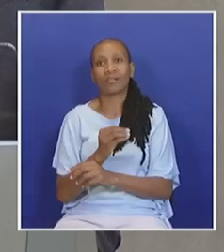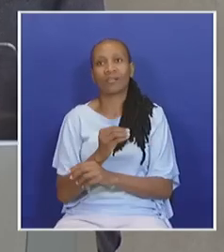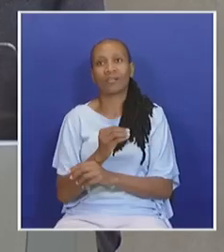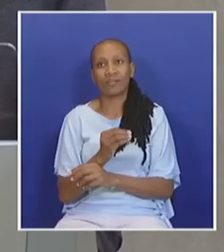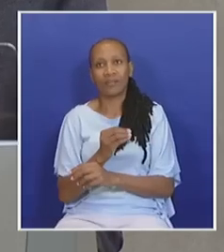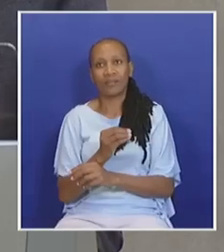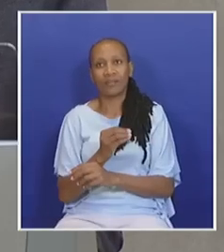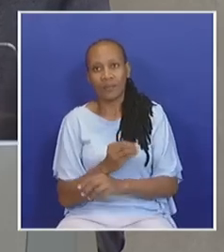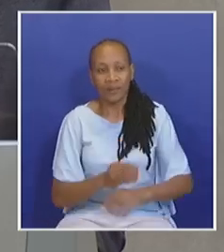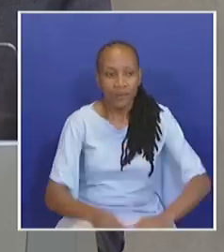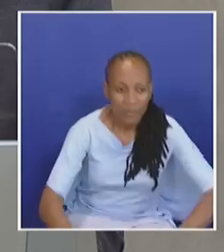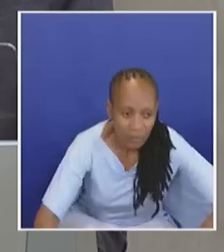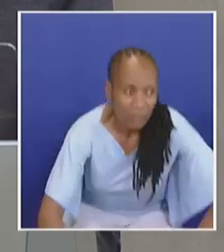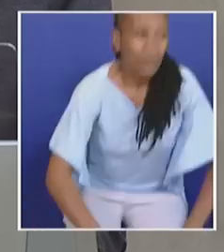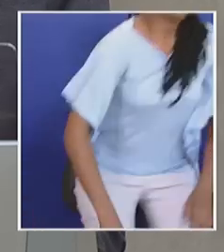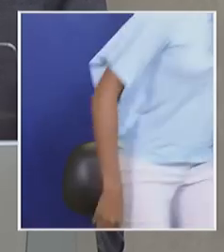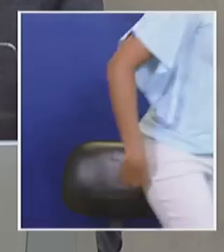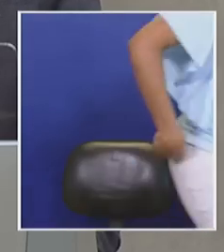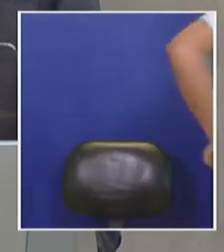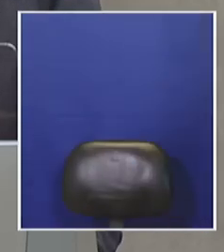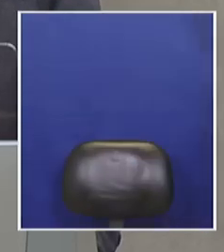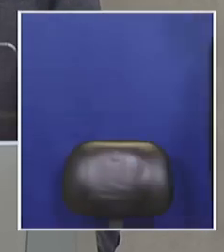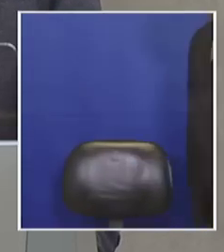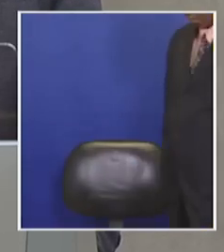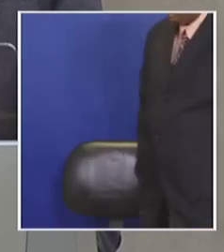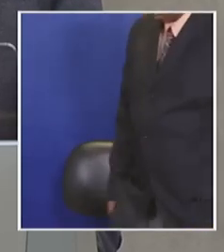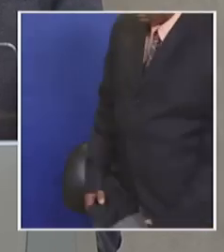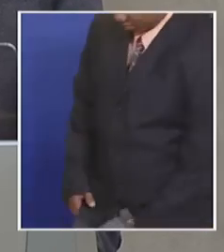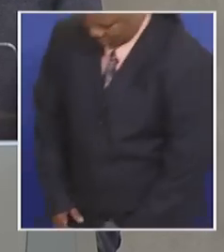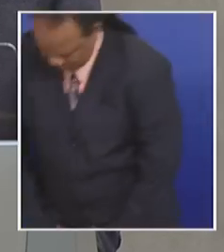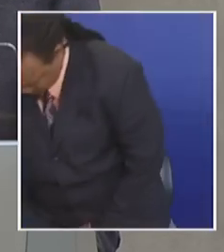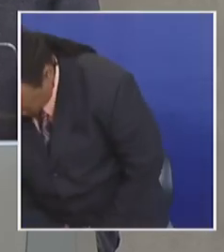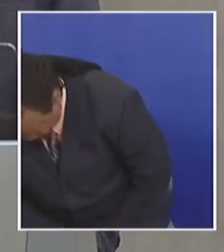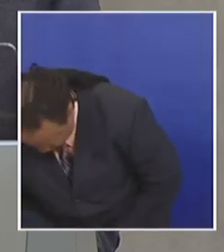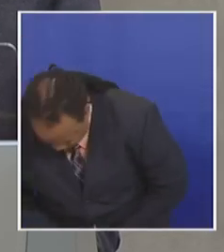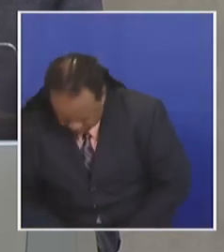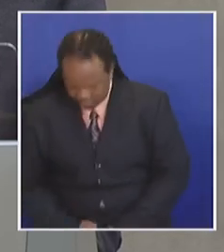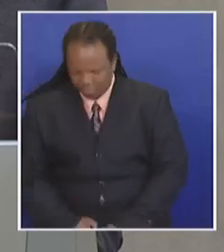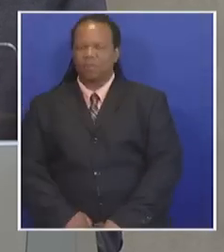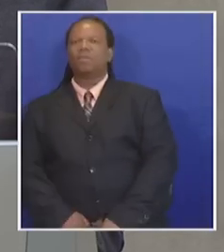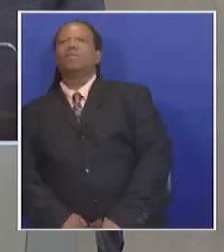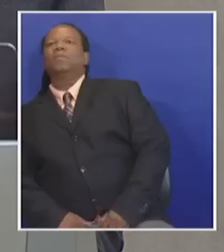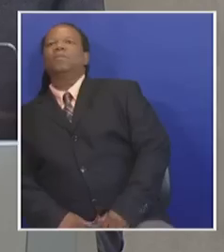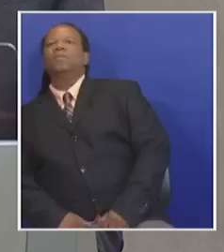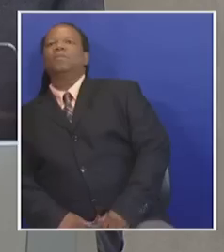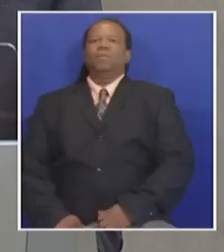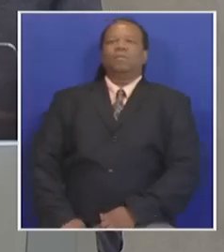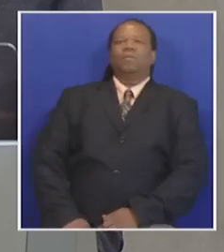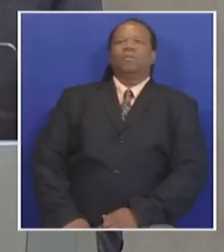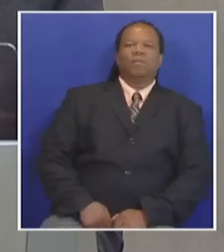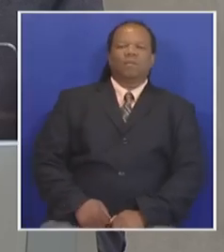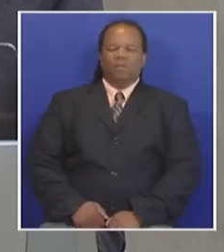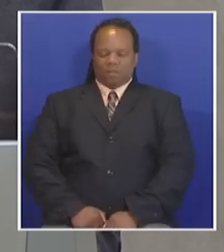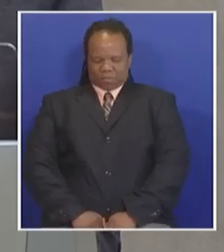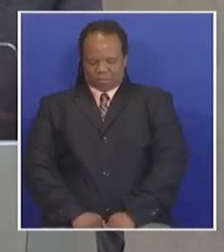our institutions and civil society structures. Together, we need to join hands in building a united, non-racial,